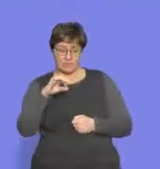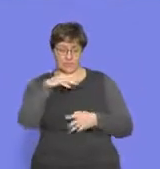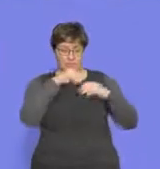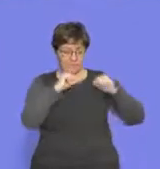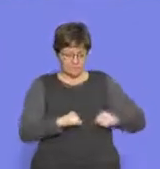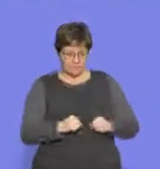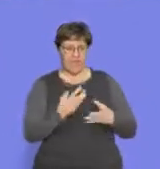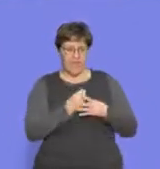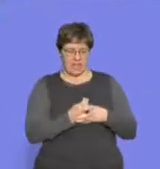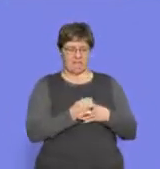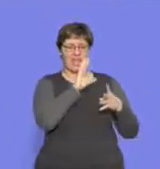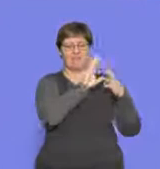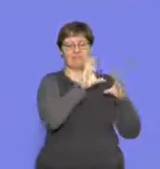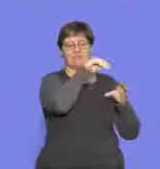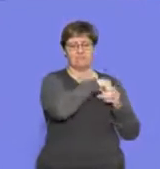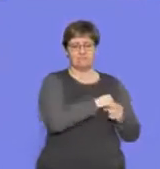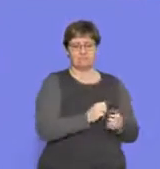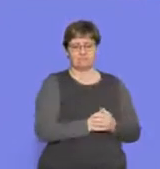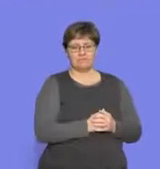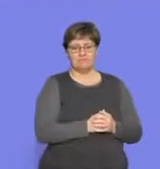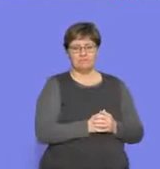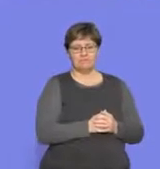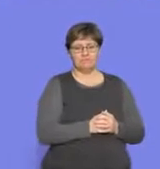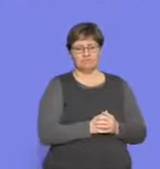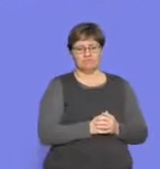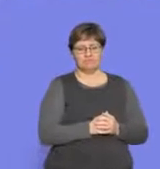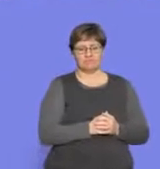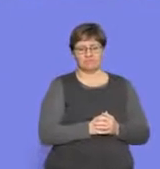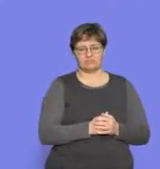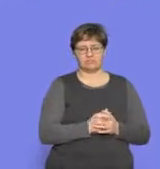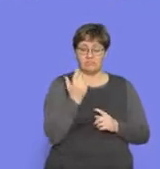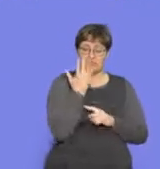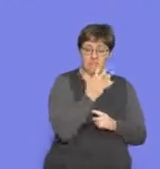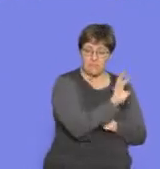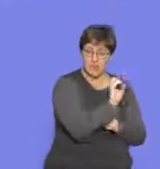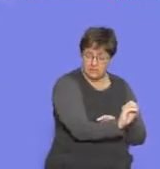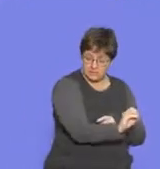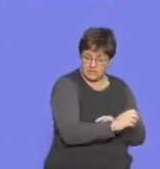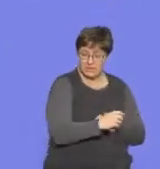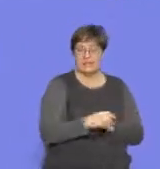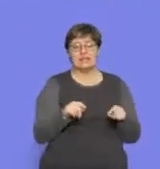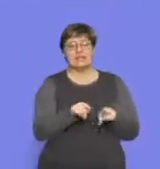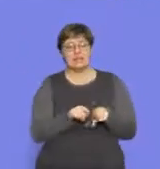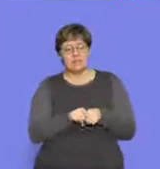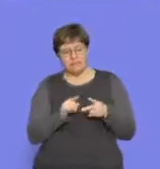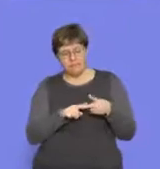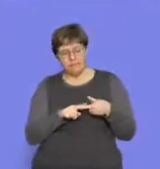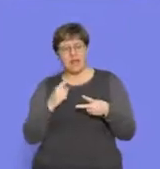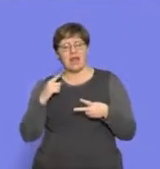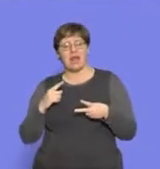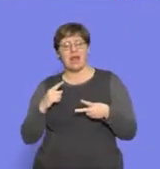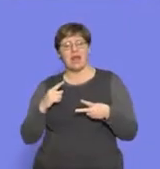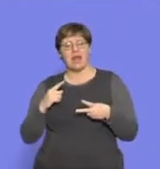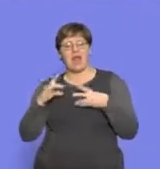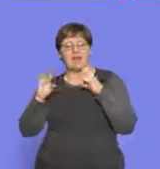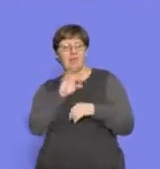by several factors. It's characterized by the type of characteristic vegetation that is found, along with the type of organisms that